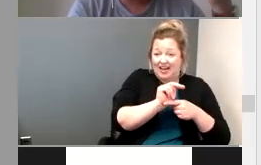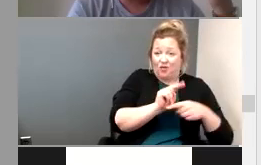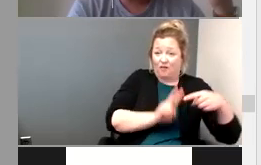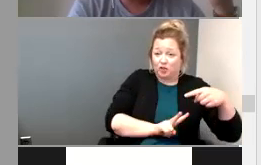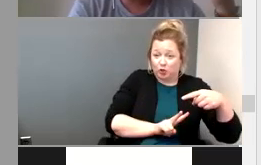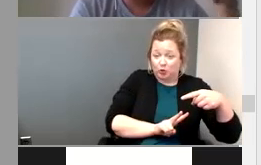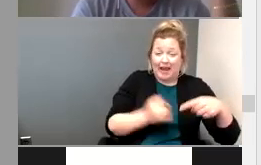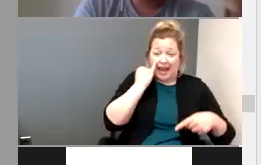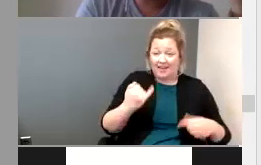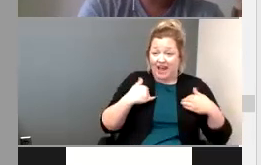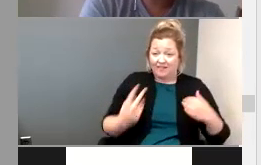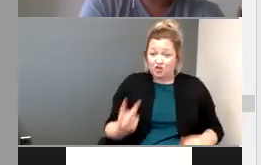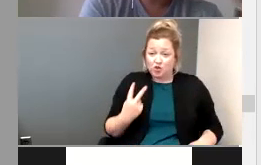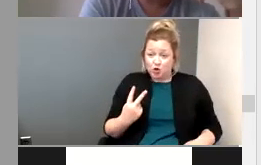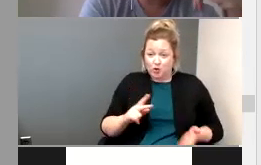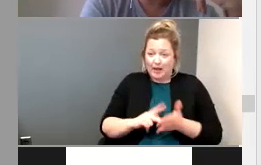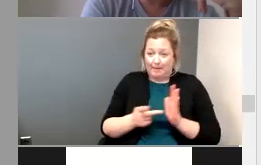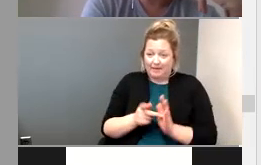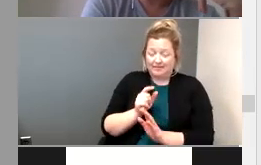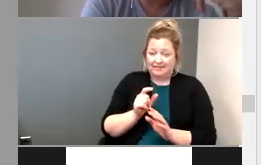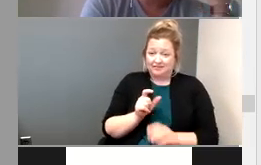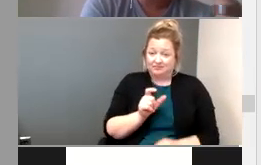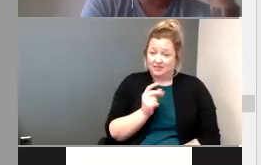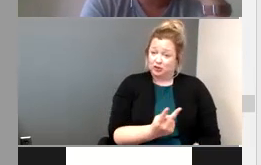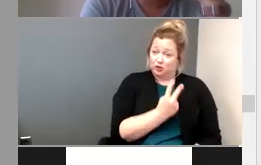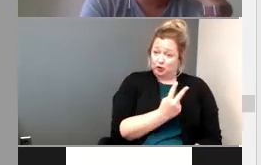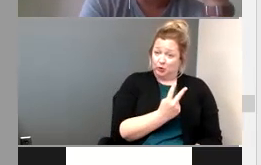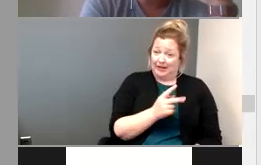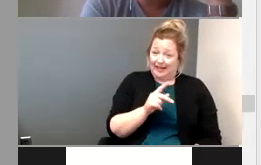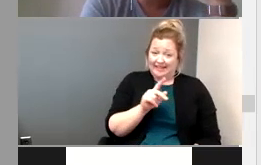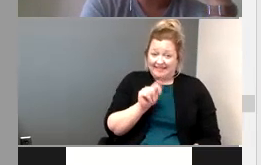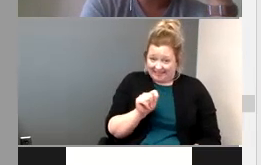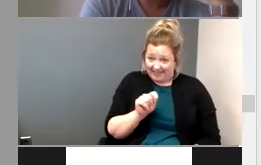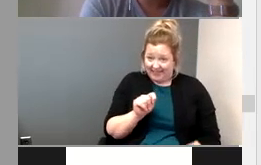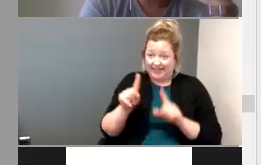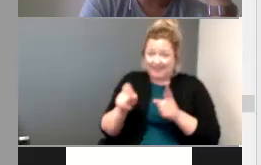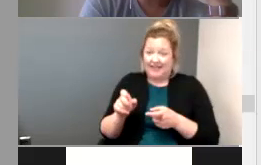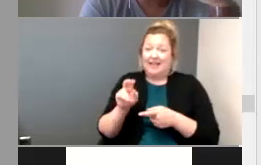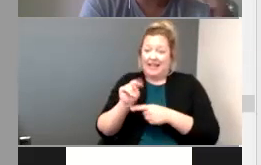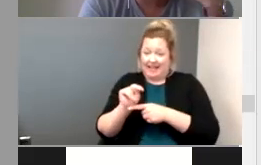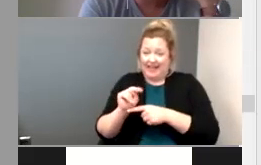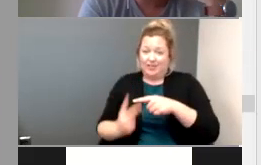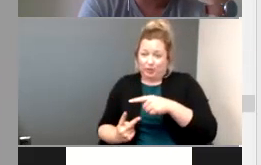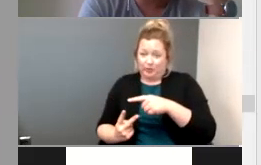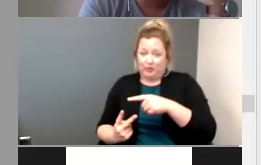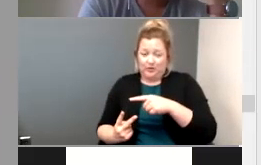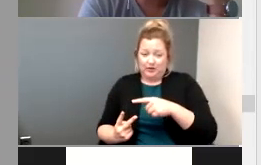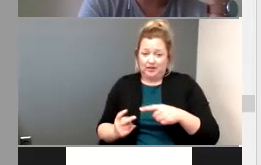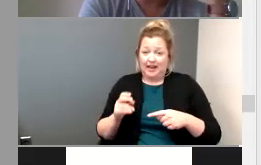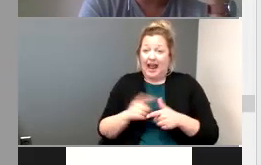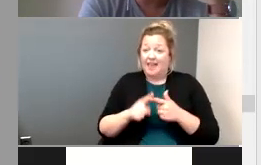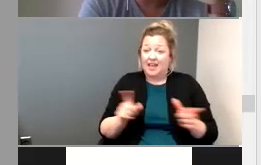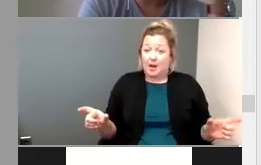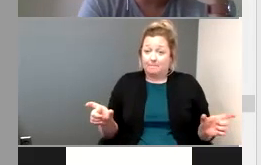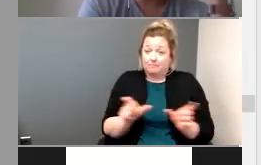times T n by 2. Okay, and now we need to merge these two halves together to get a final sorted list.